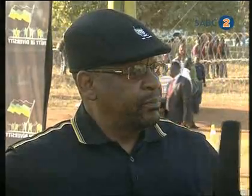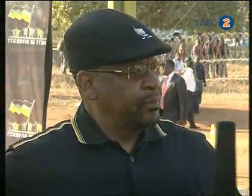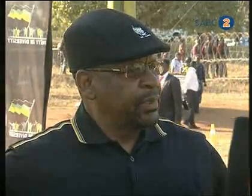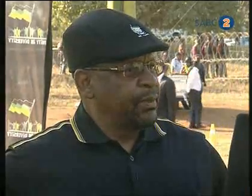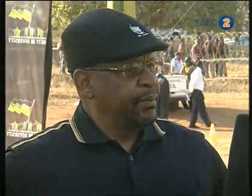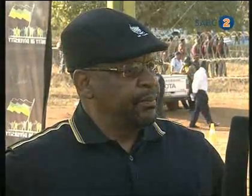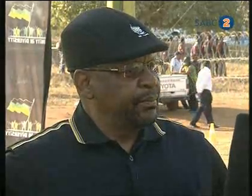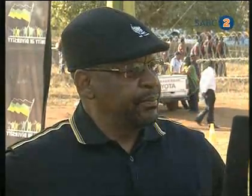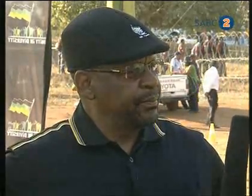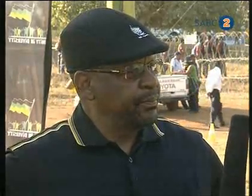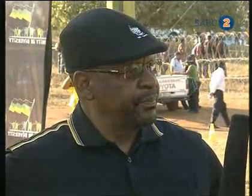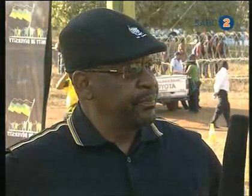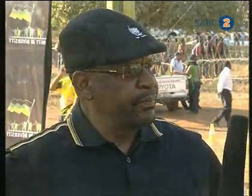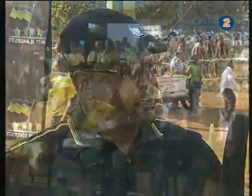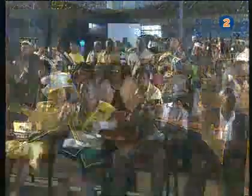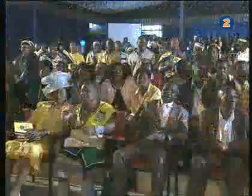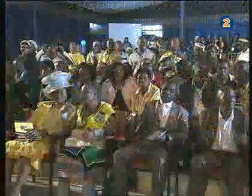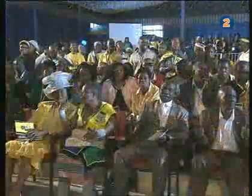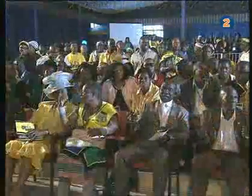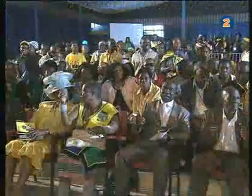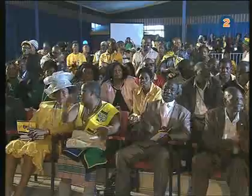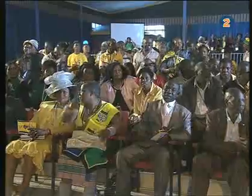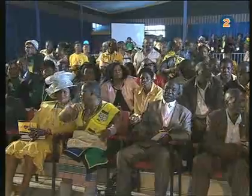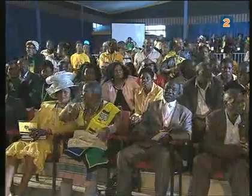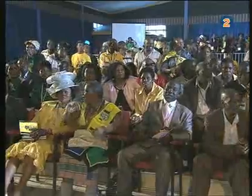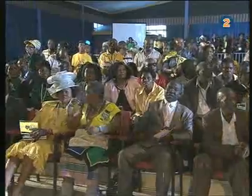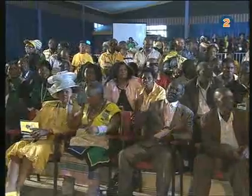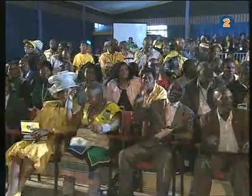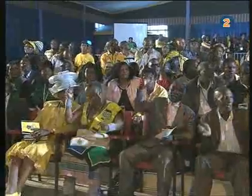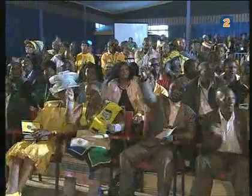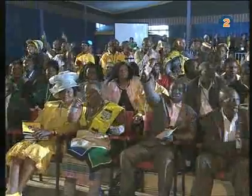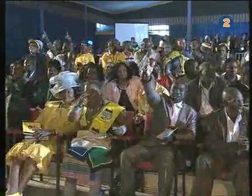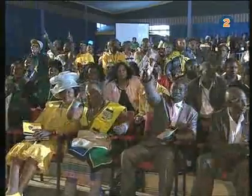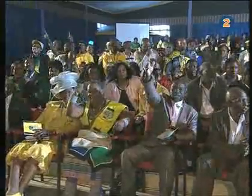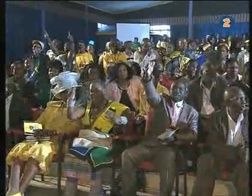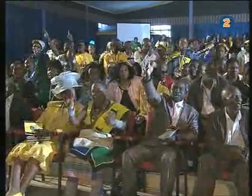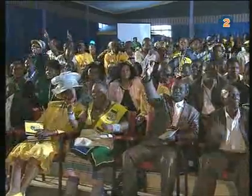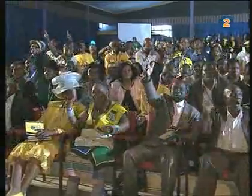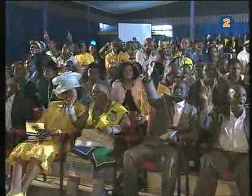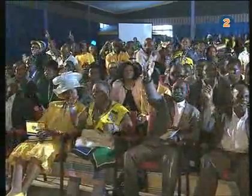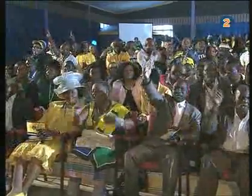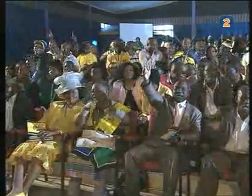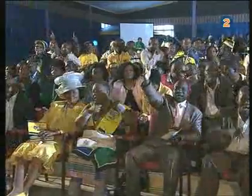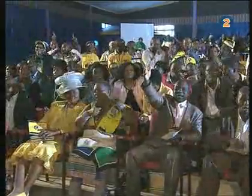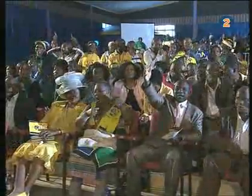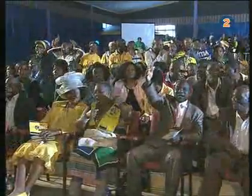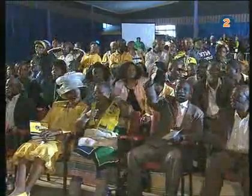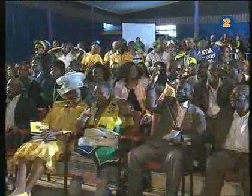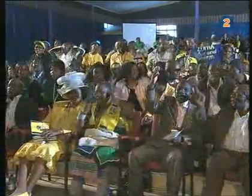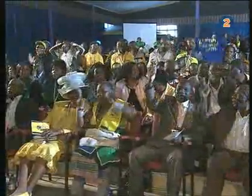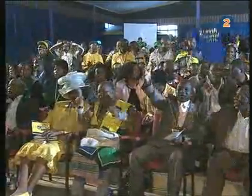since January. And that is really what they were referring to. You see, we have a regional